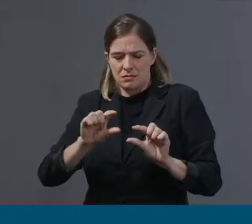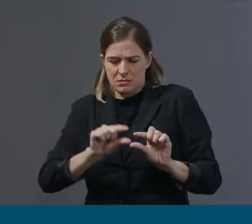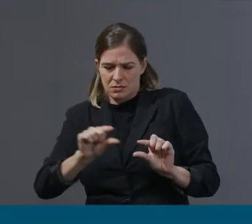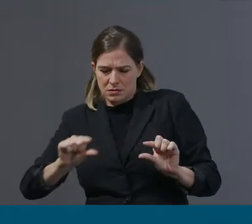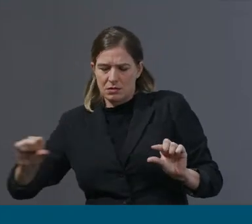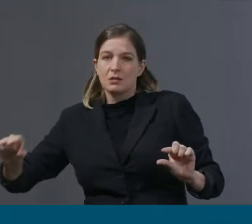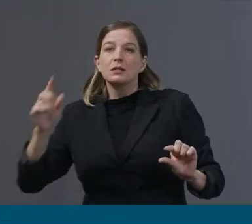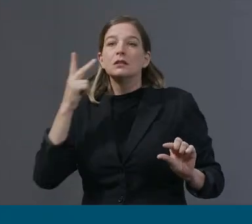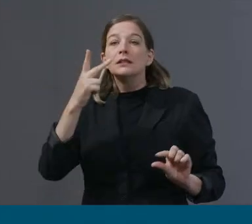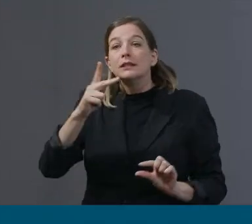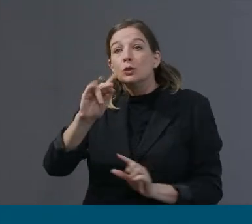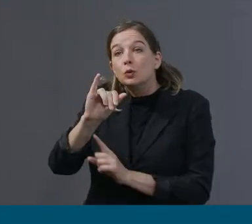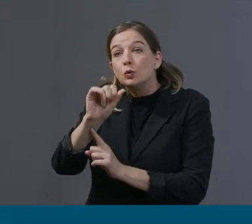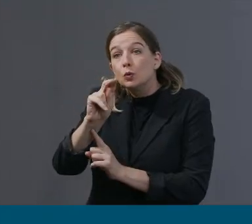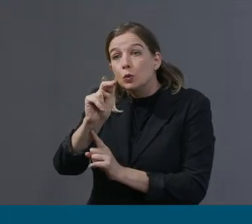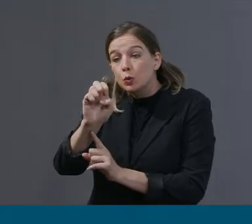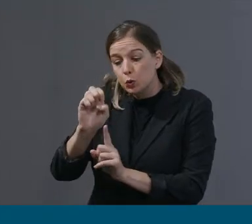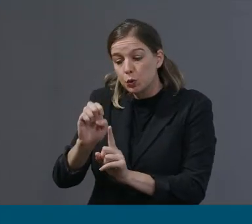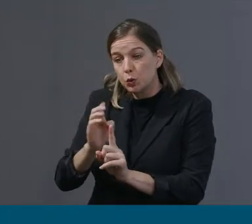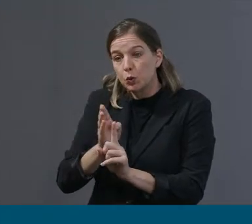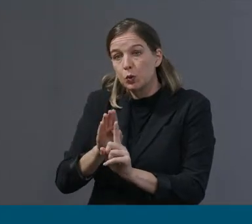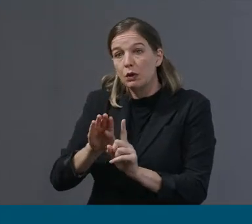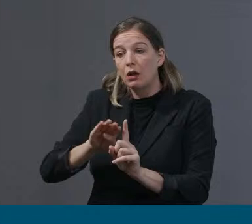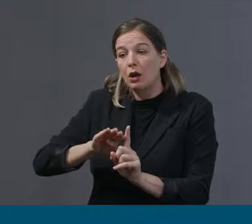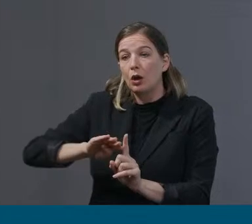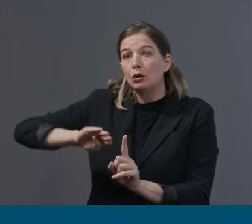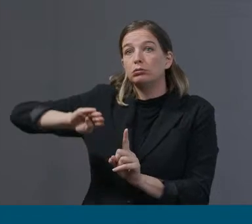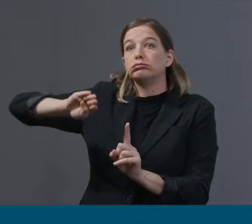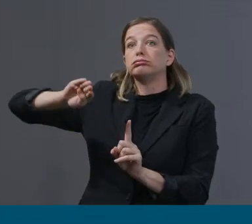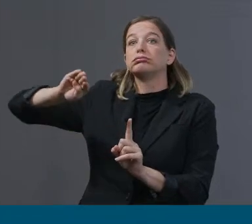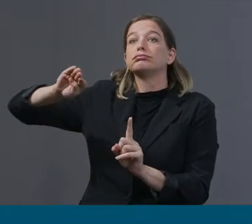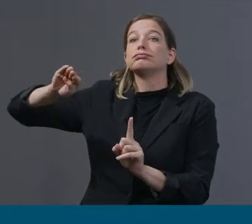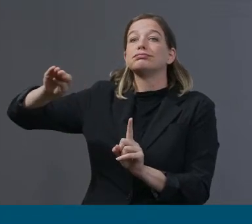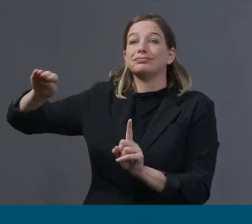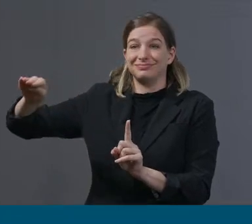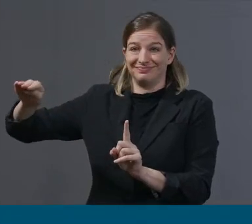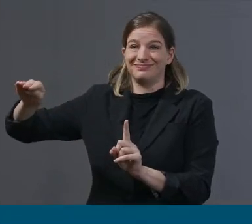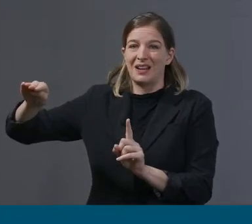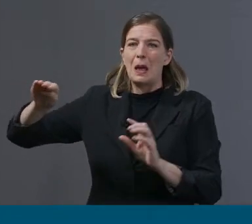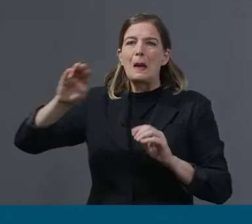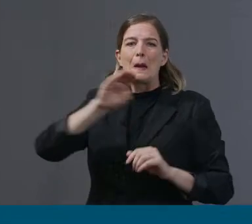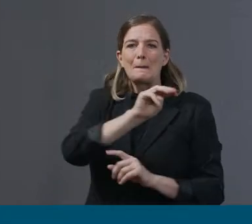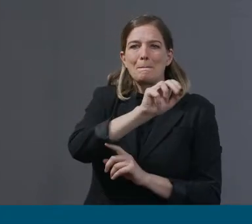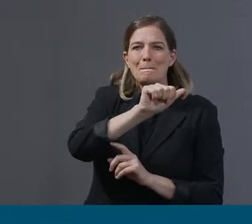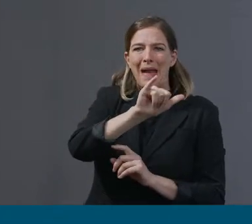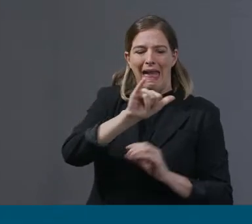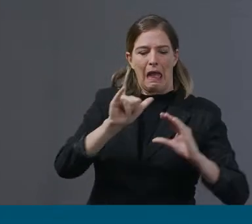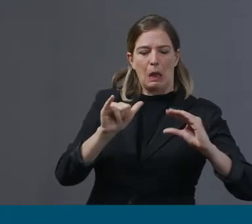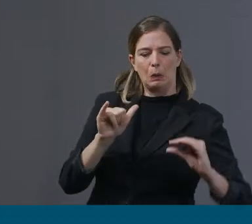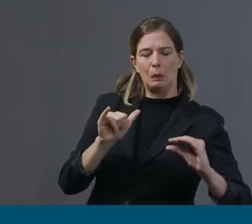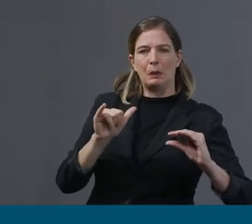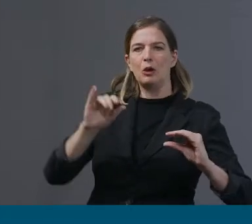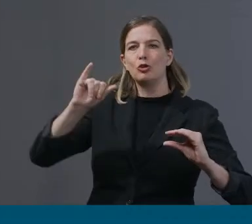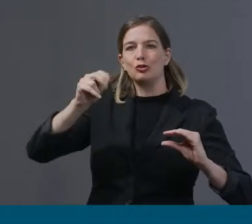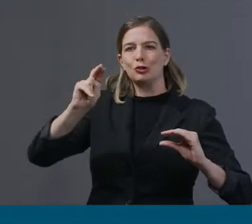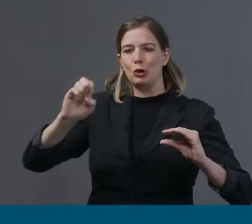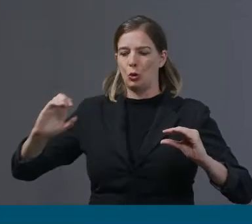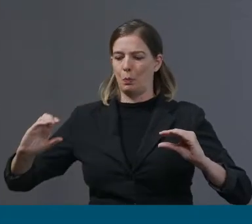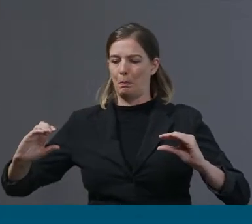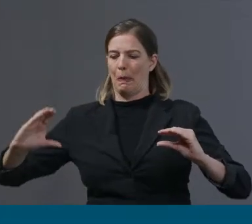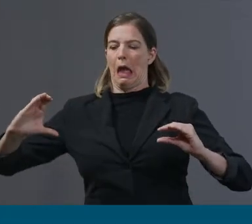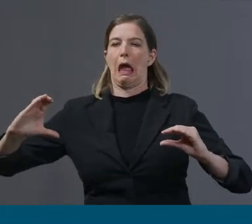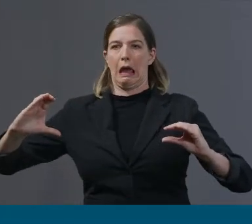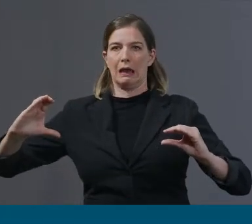is a June increase over May in COVID-like beds in